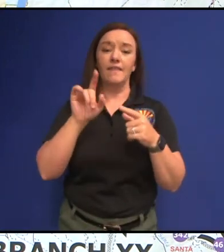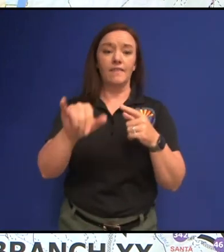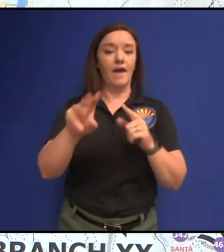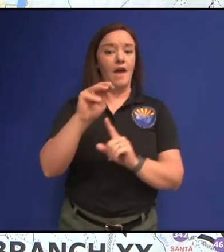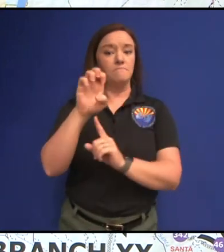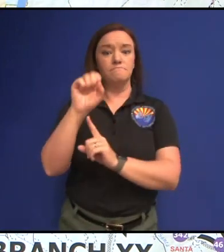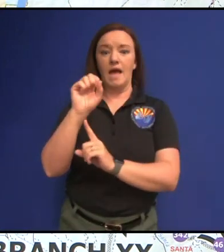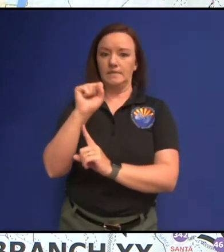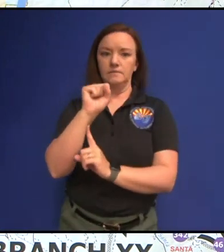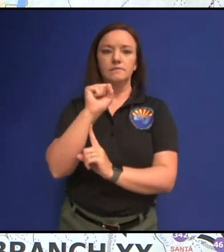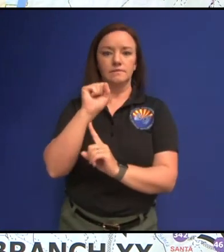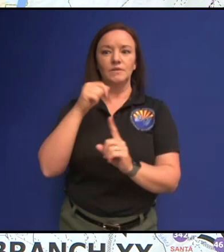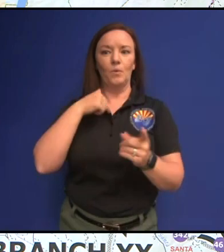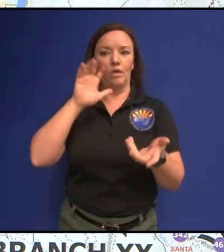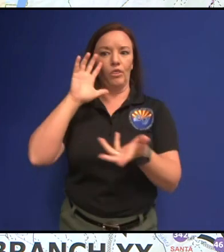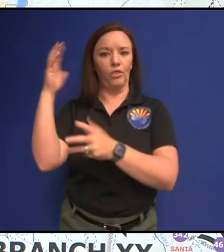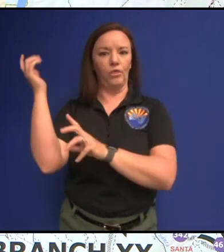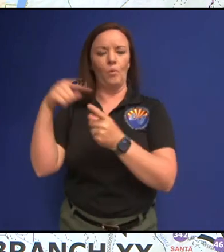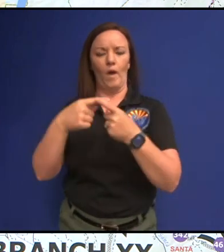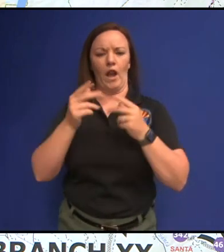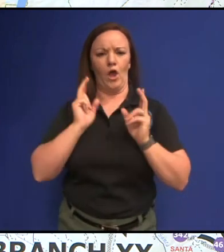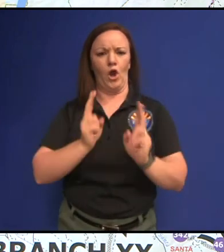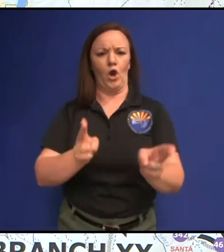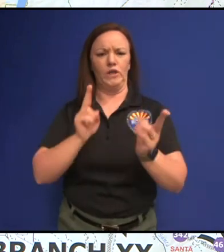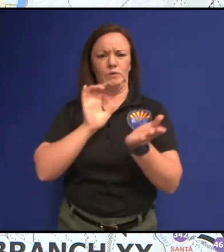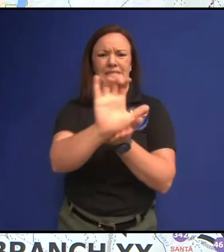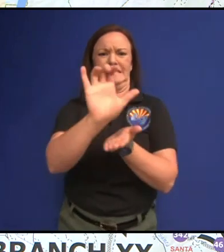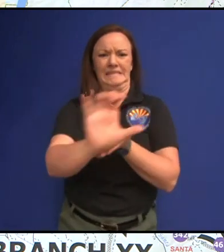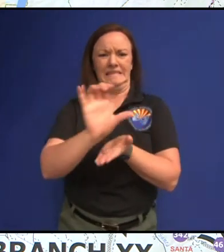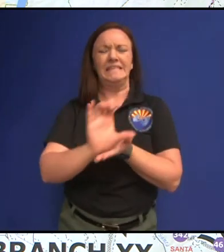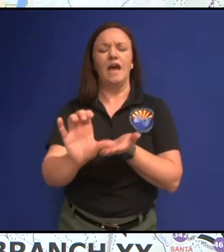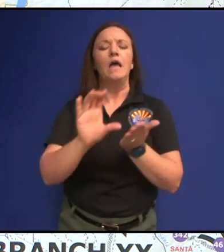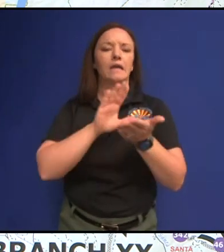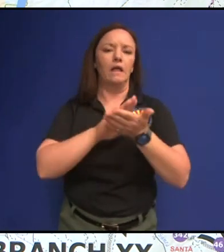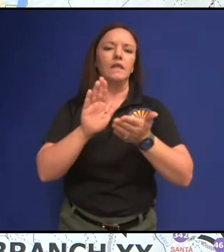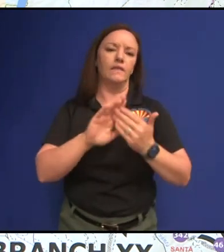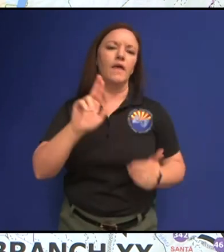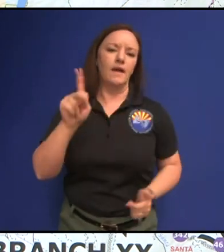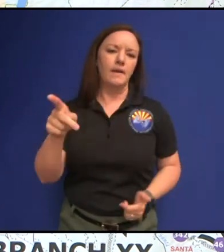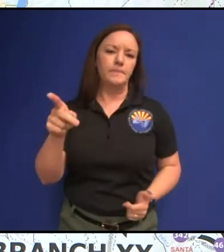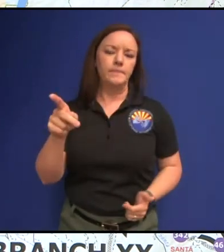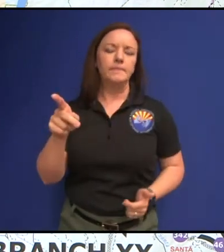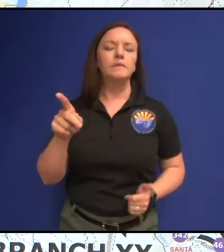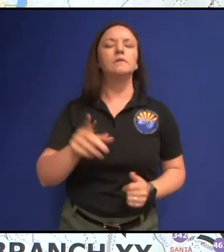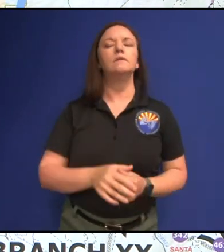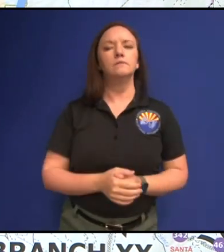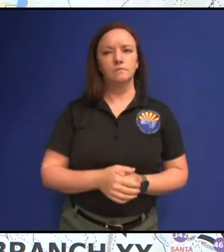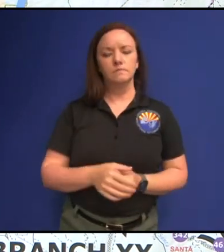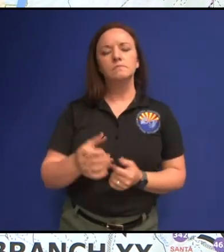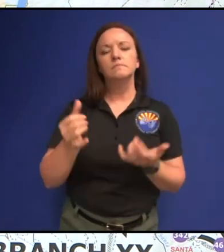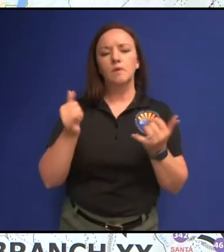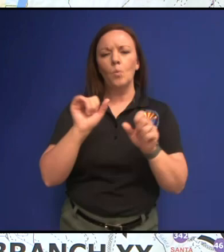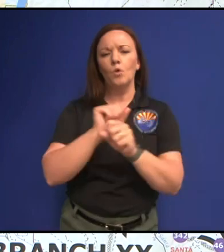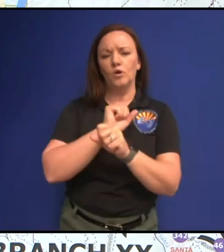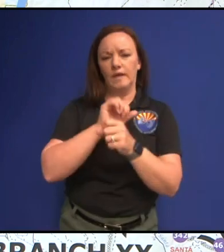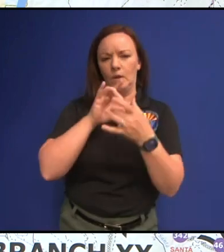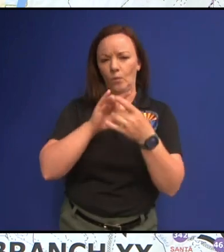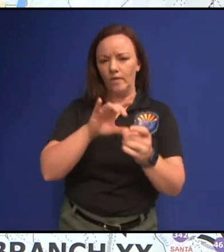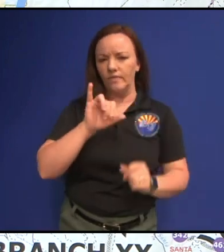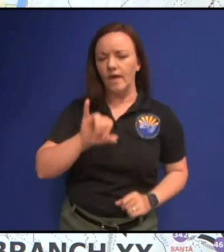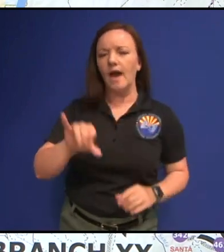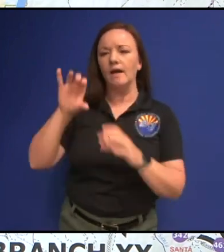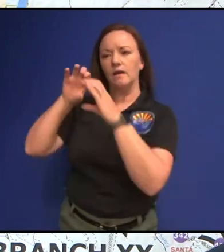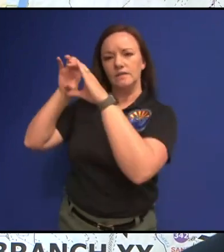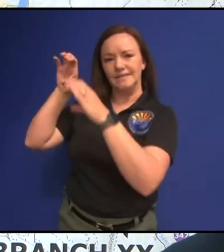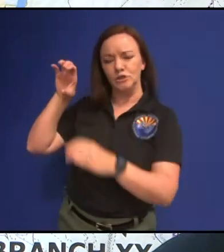of it is cleaned up. But that work is continuing to go on, and also the suppression repair effort. So a